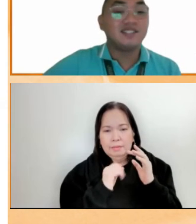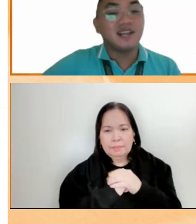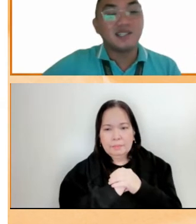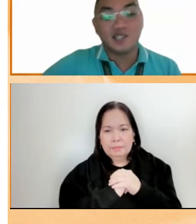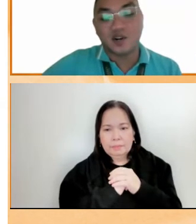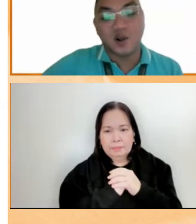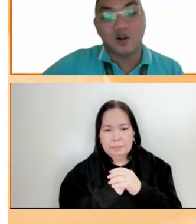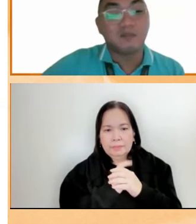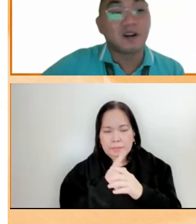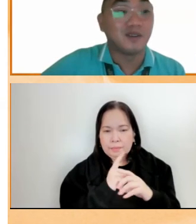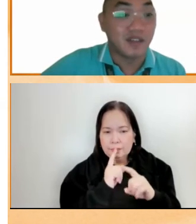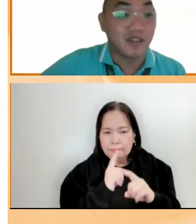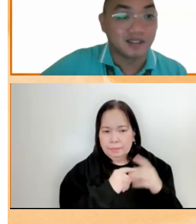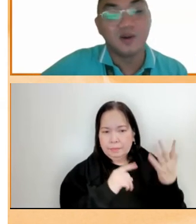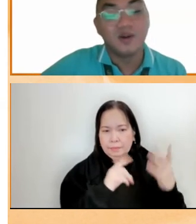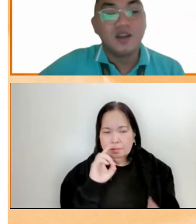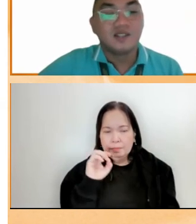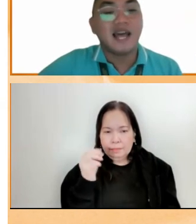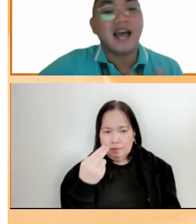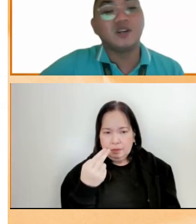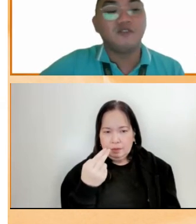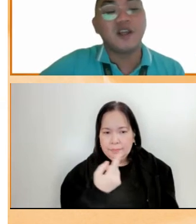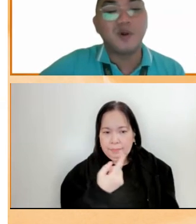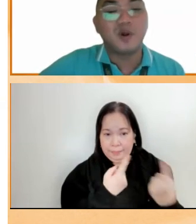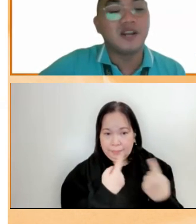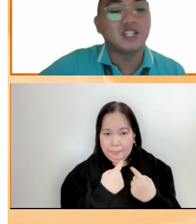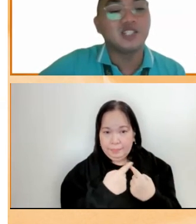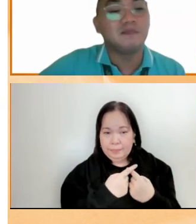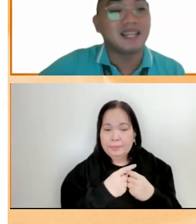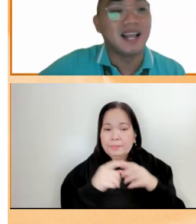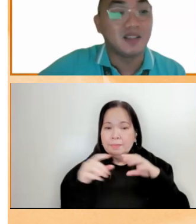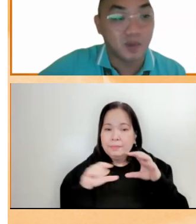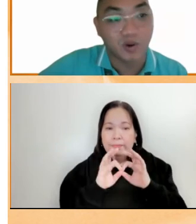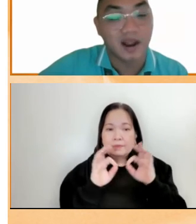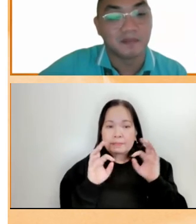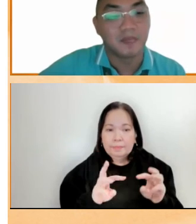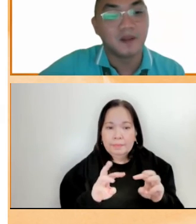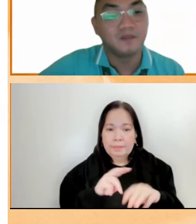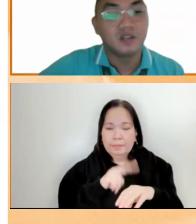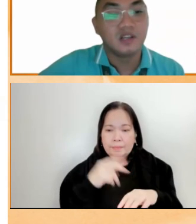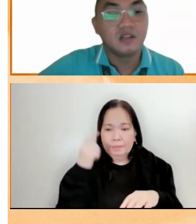this is the answer of the Department of Health, no? So the action framework of the National Mental Health Program.